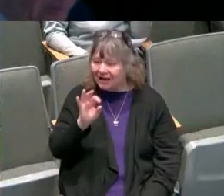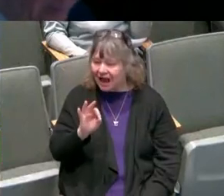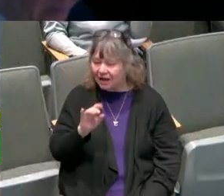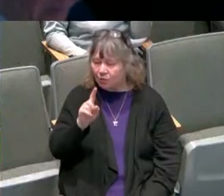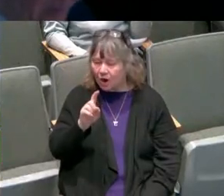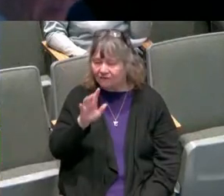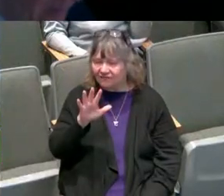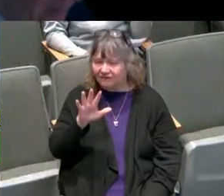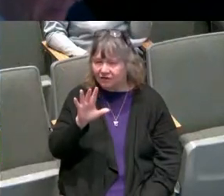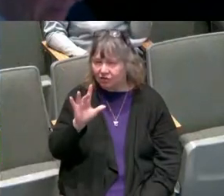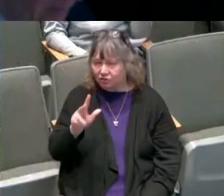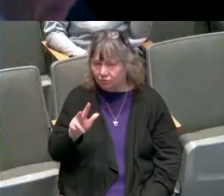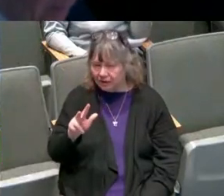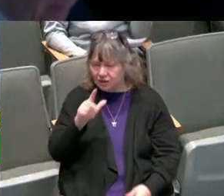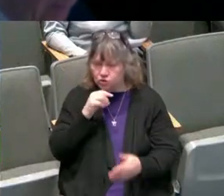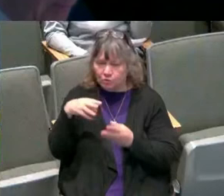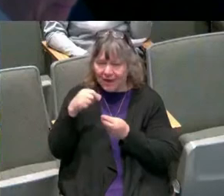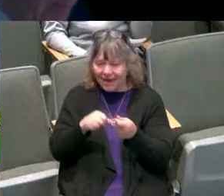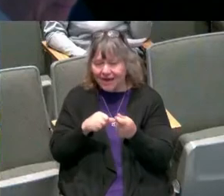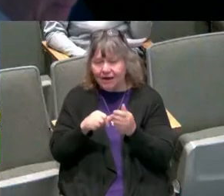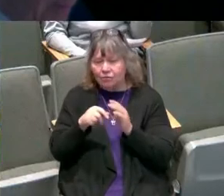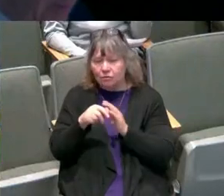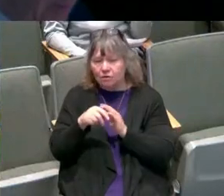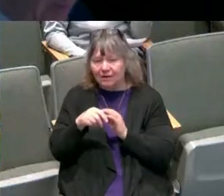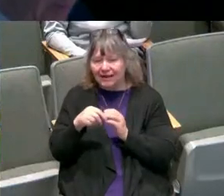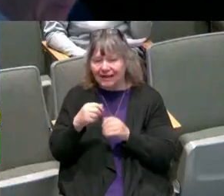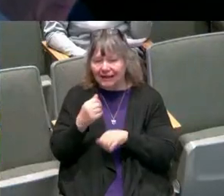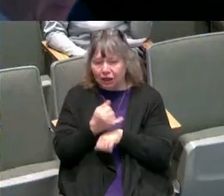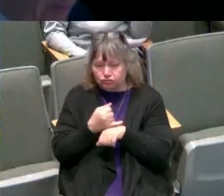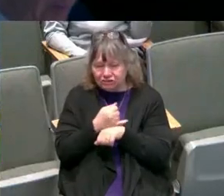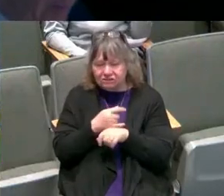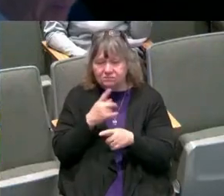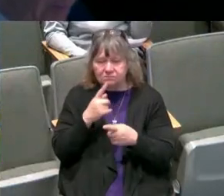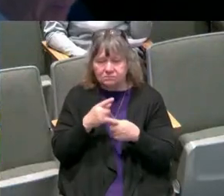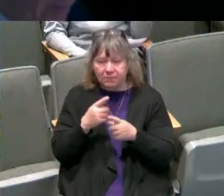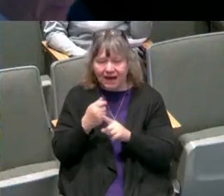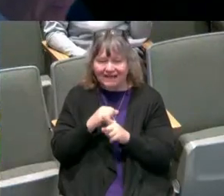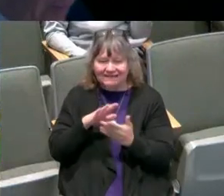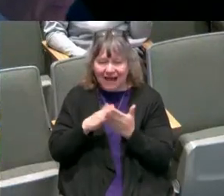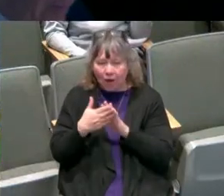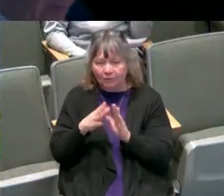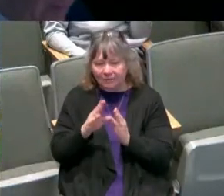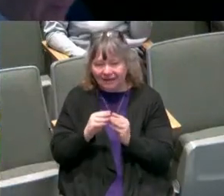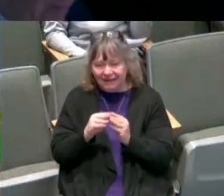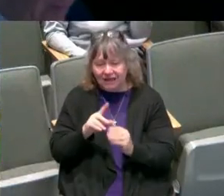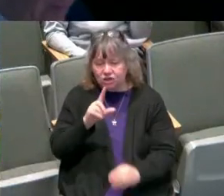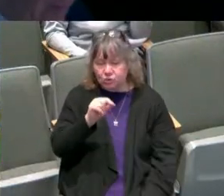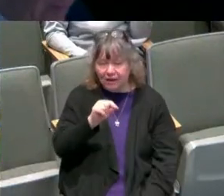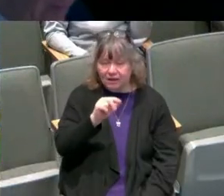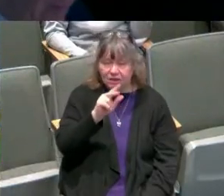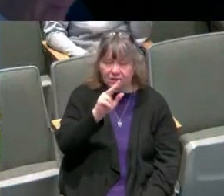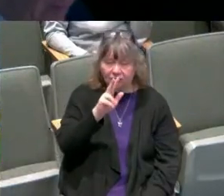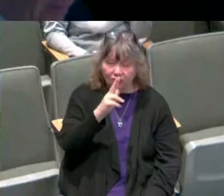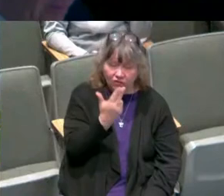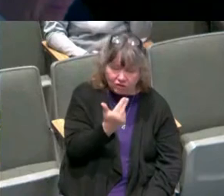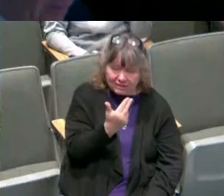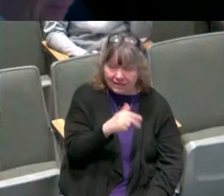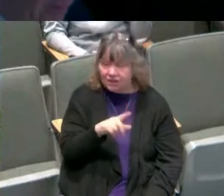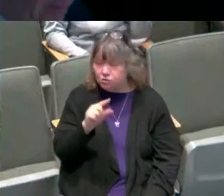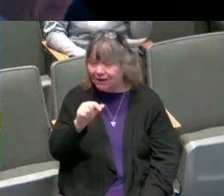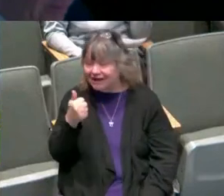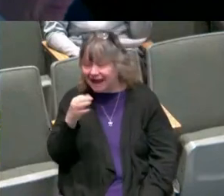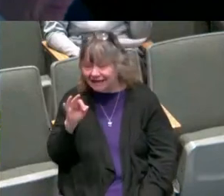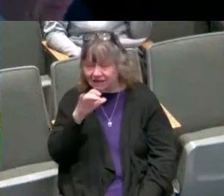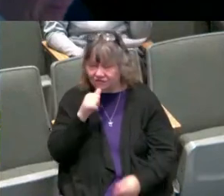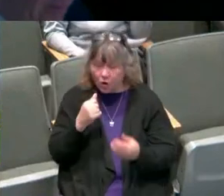to pay principal and interest on debt approved by town meeting 2013 and 2019 for projects included for land